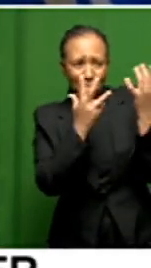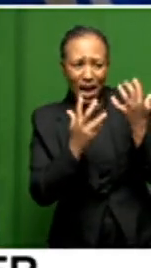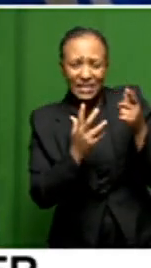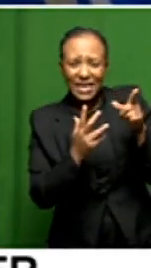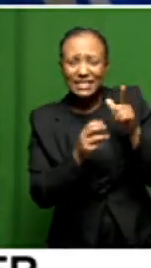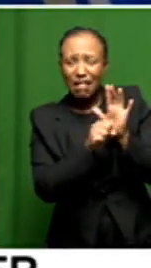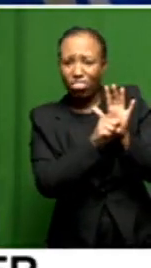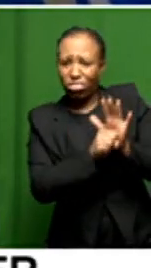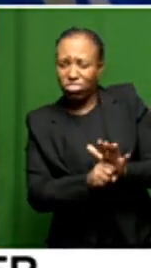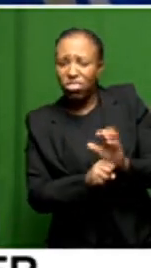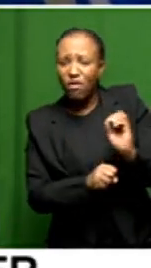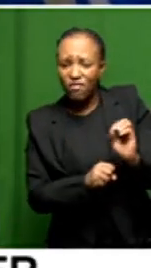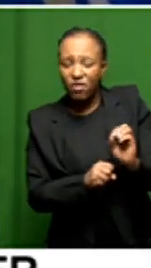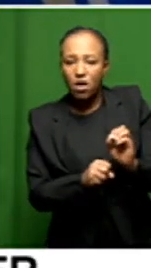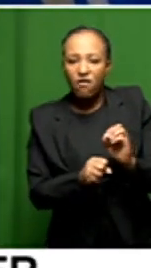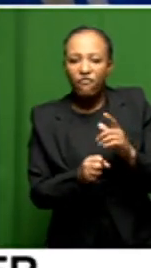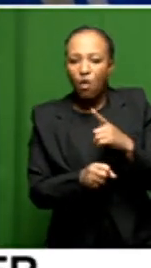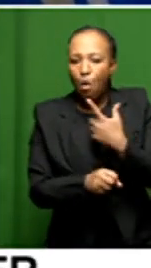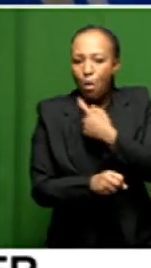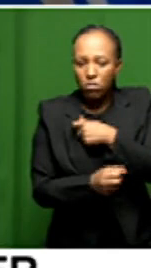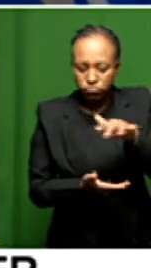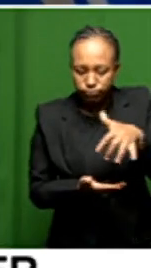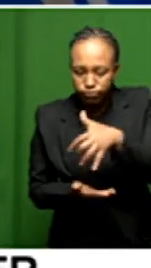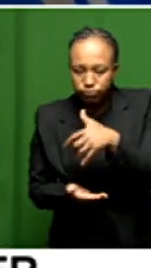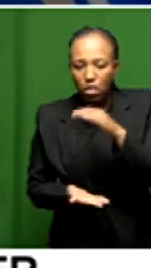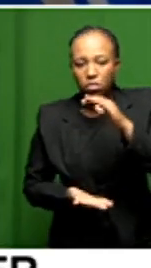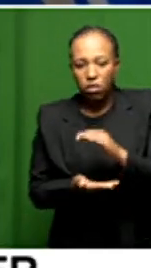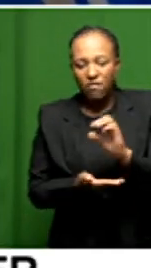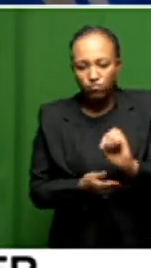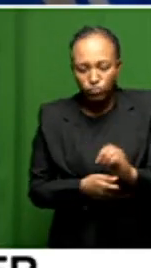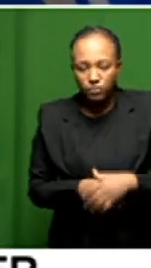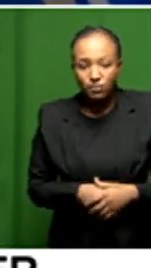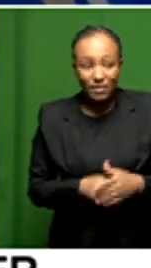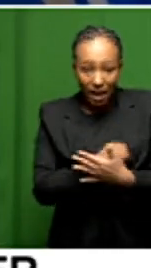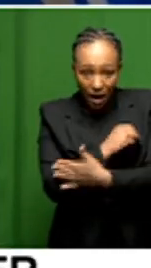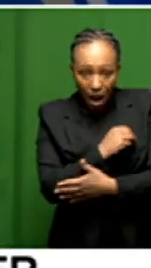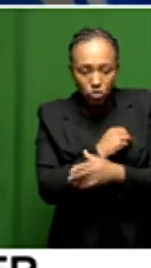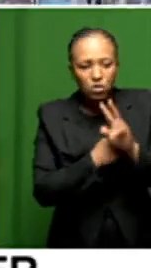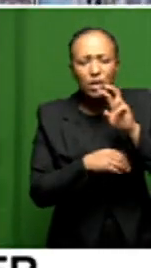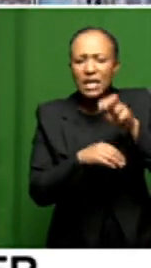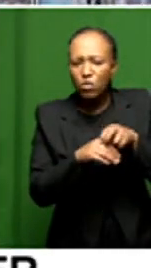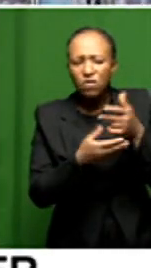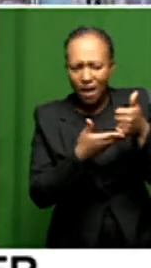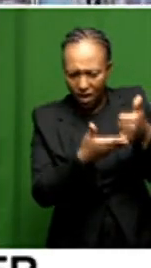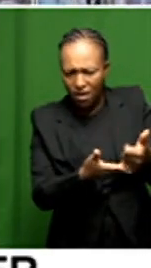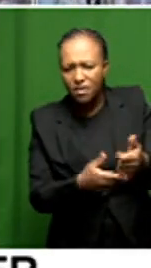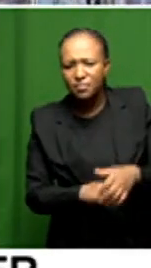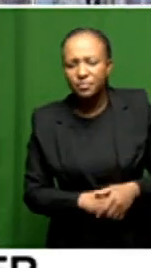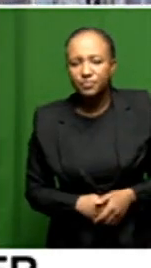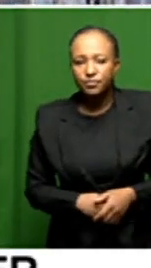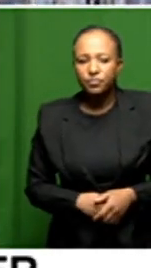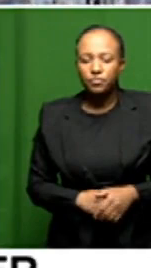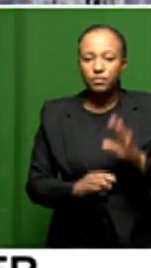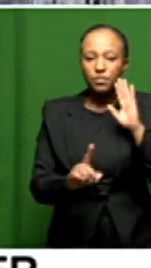and their ability to raise taxes is reduced. These countries urgently need a helping hand. The aim